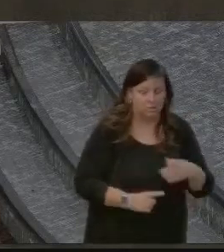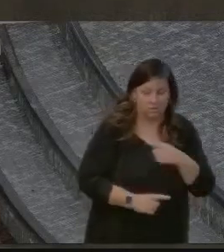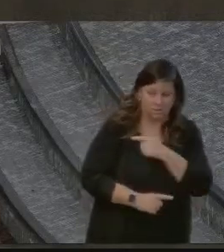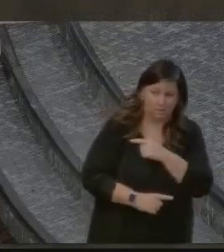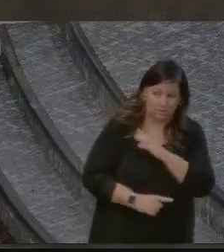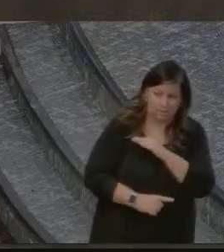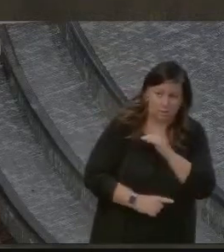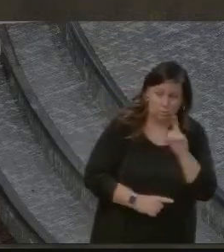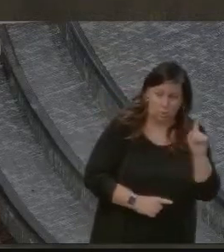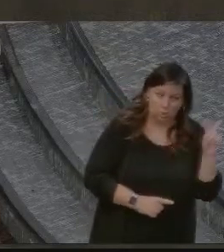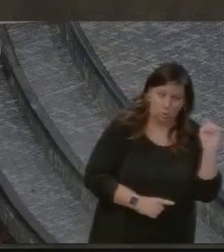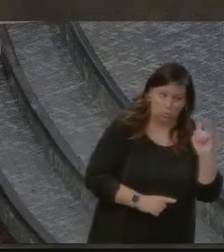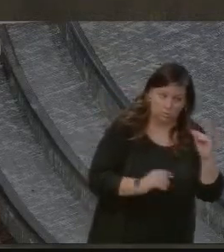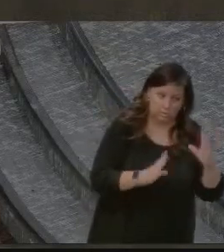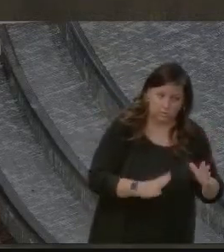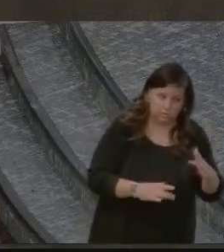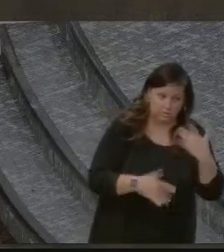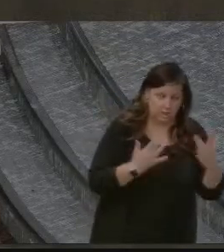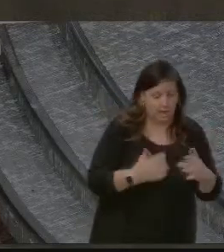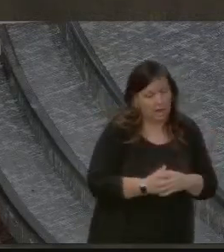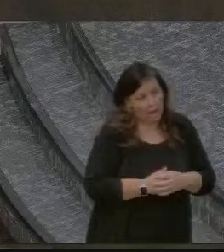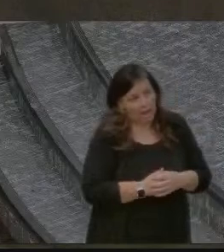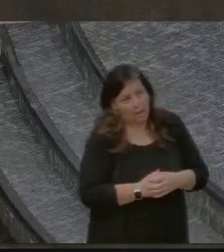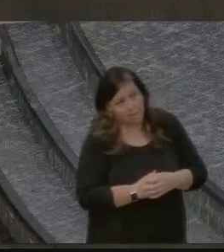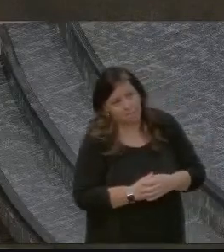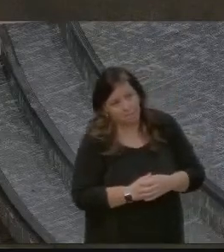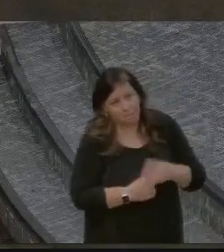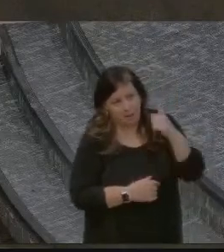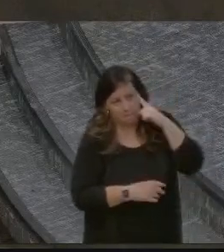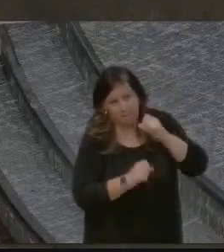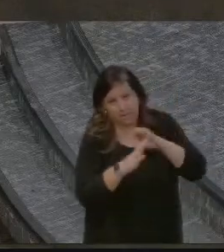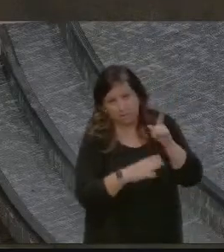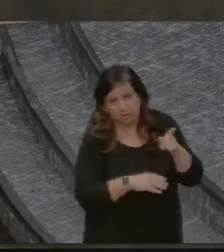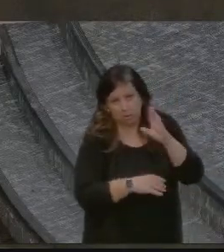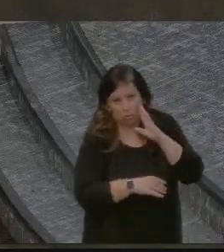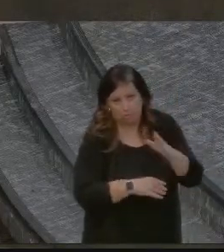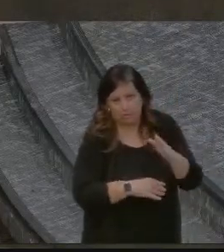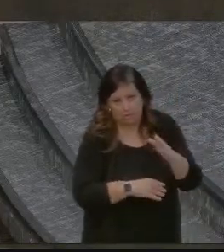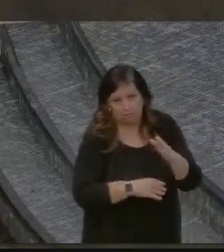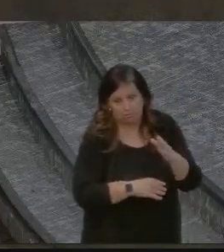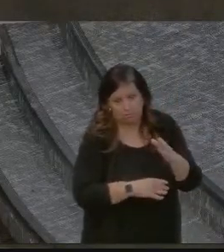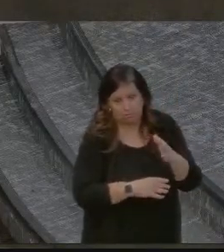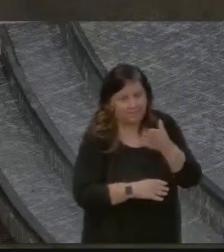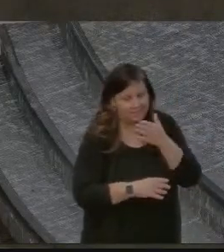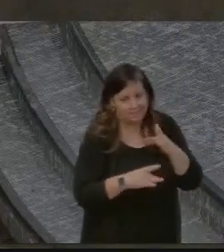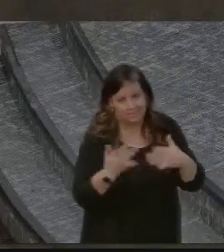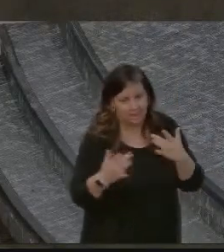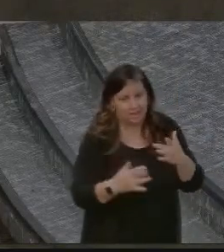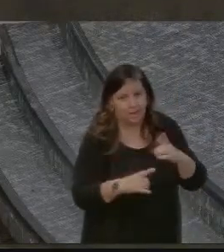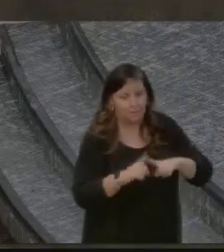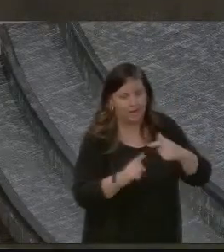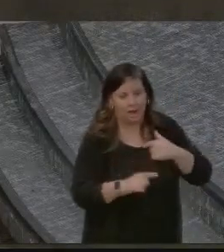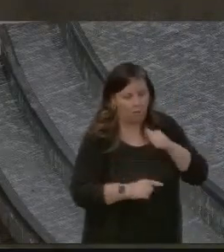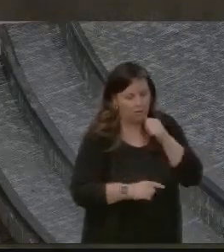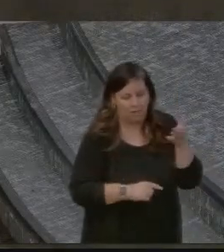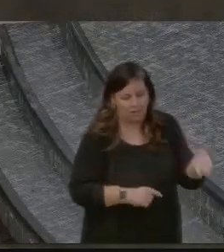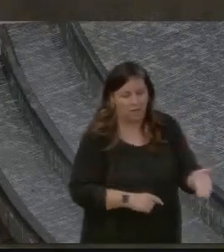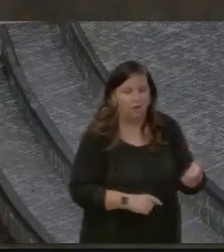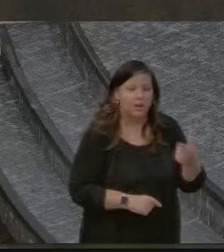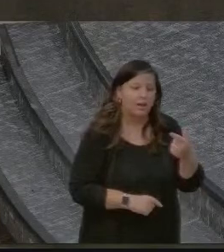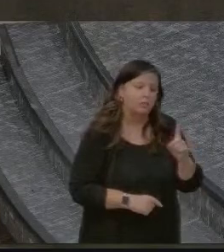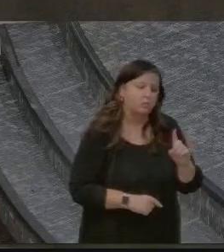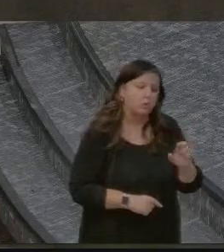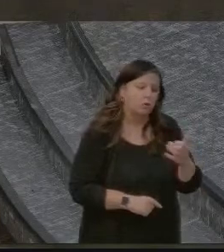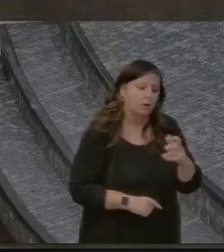training, but I would imagine they would have been very excited because, as Dr. Gant mentioned, it is